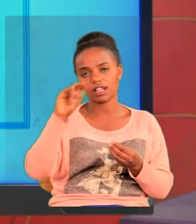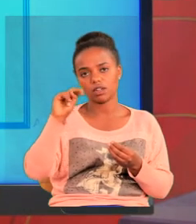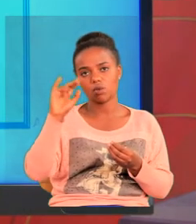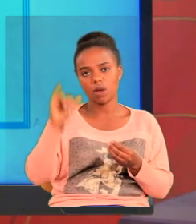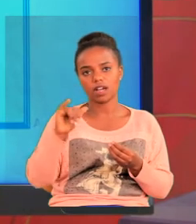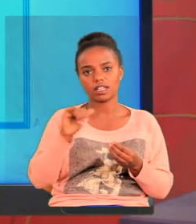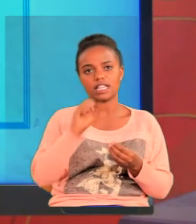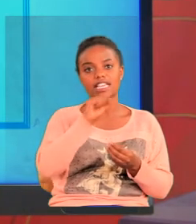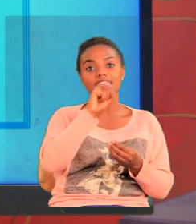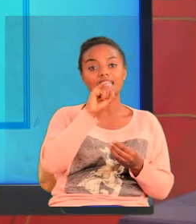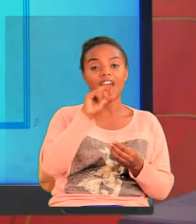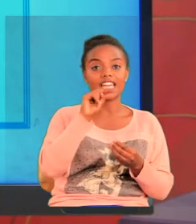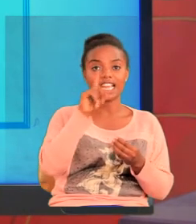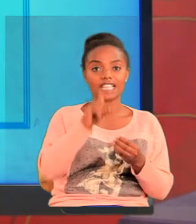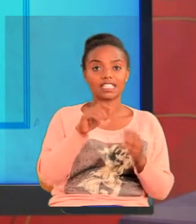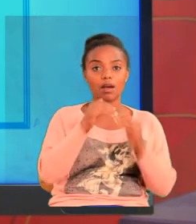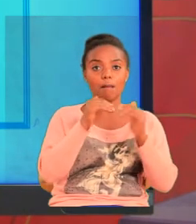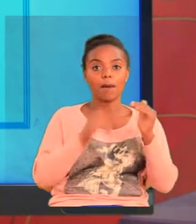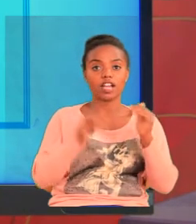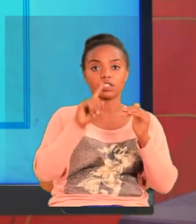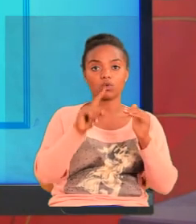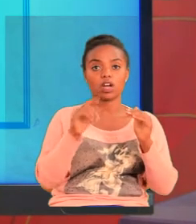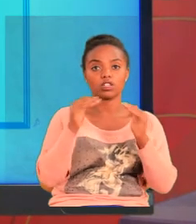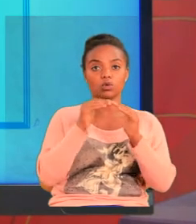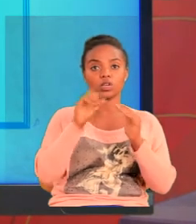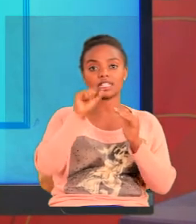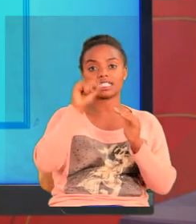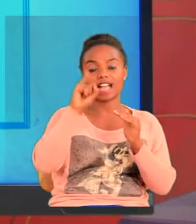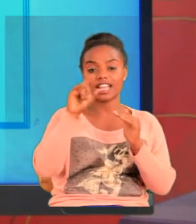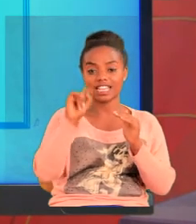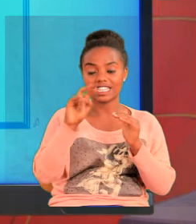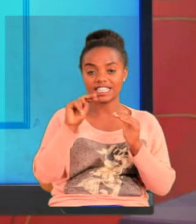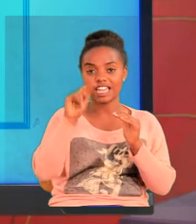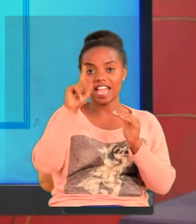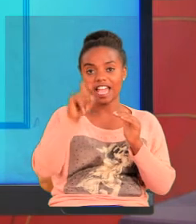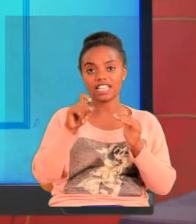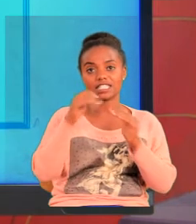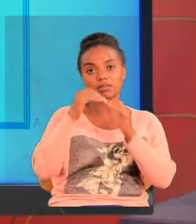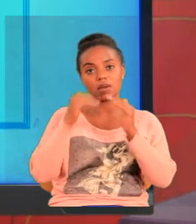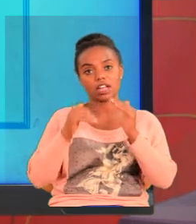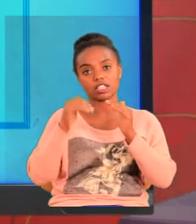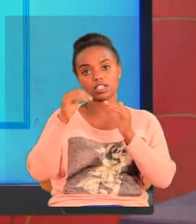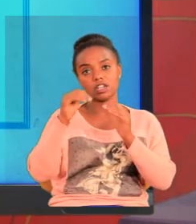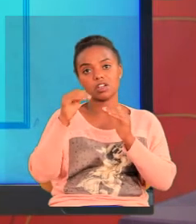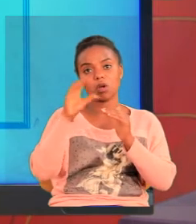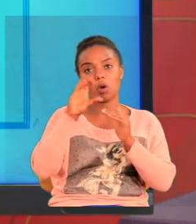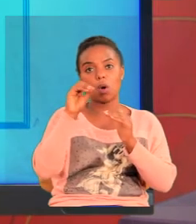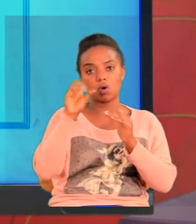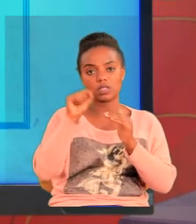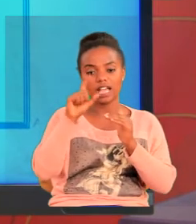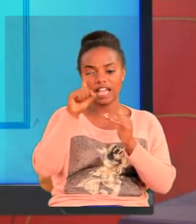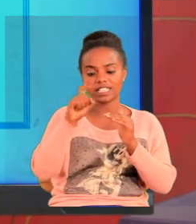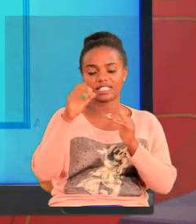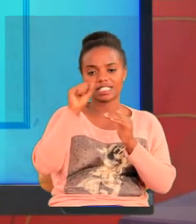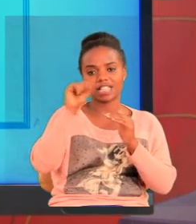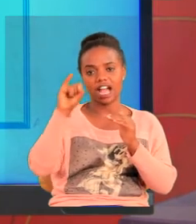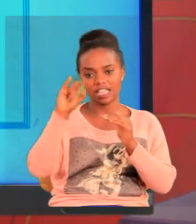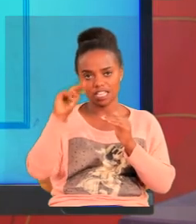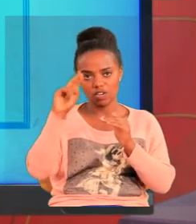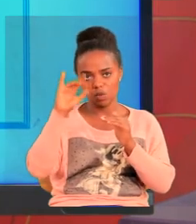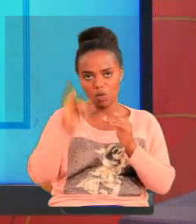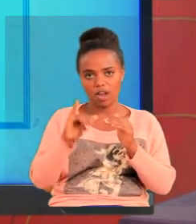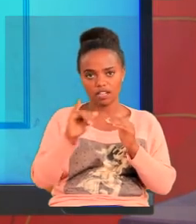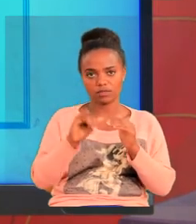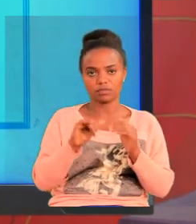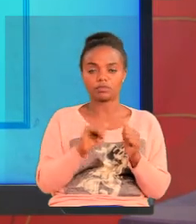x minus y is given by this sine x cos y minus cos x sine y. And for